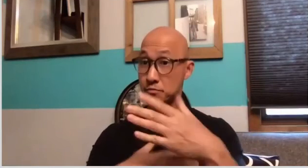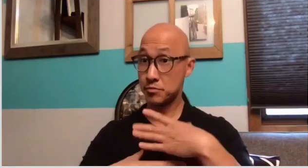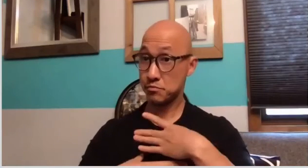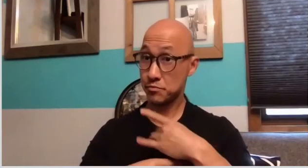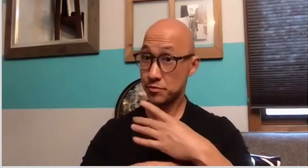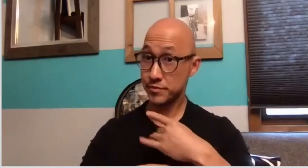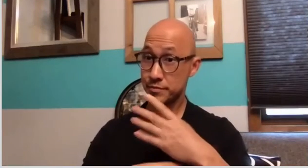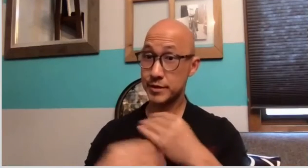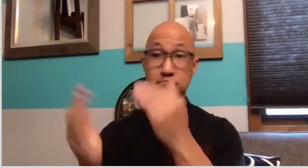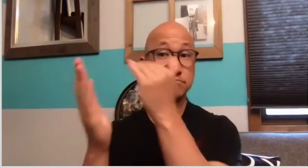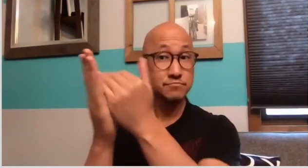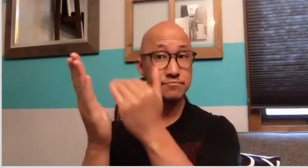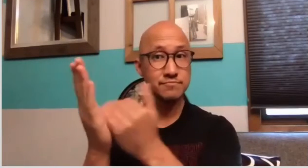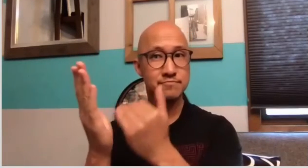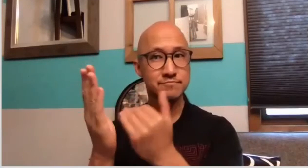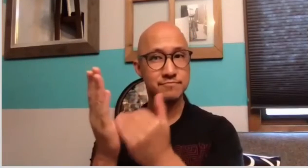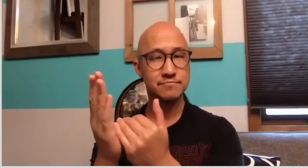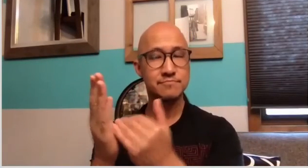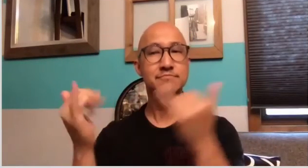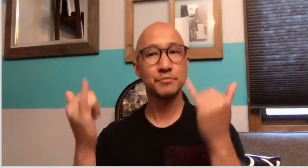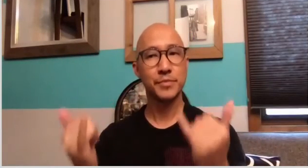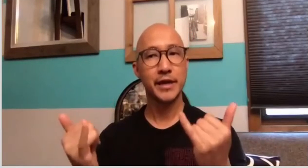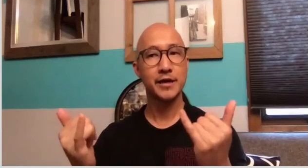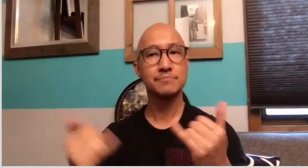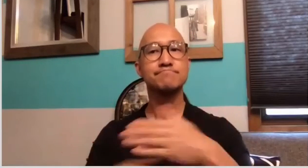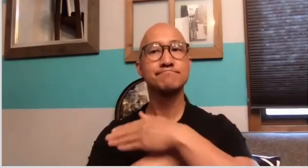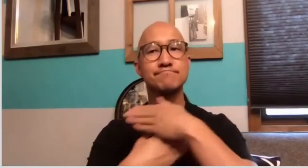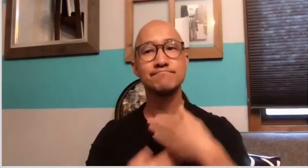was encouraging. Enjoy your discussions tonight.